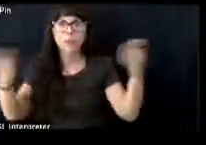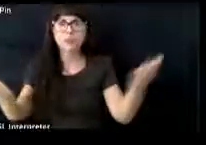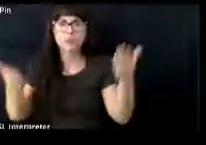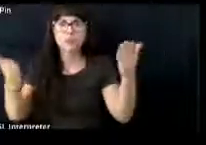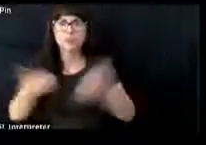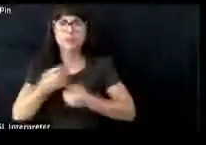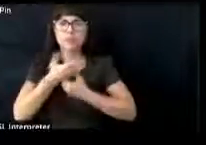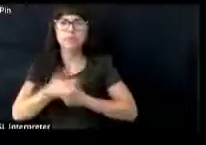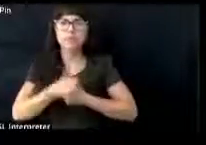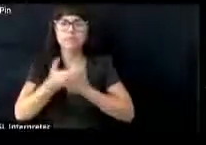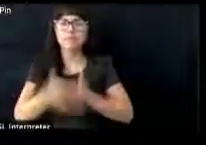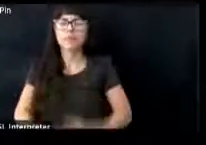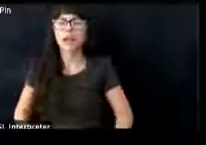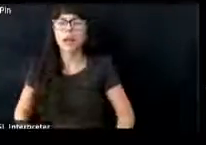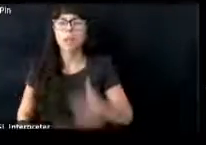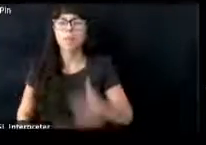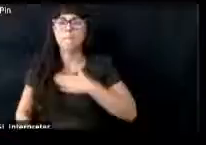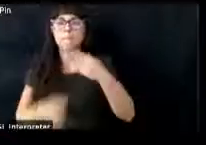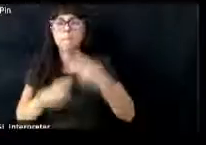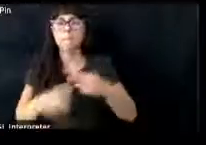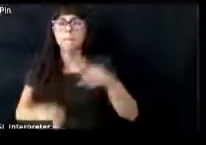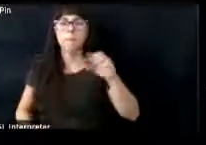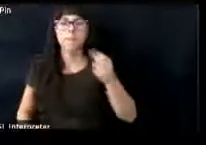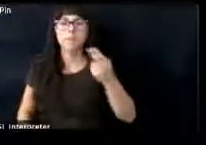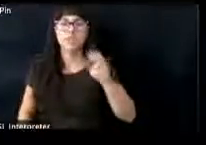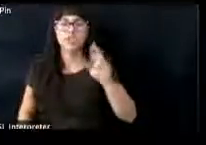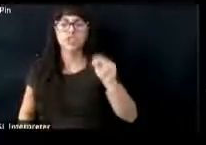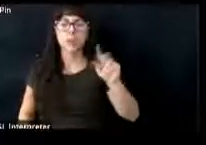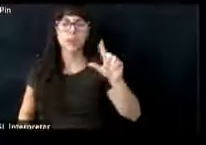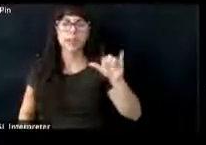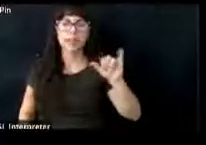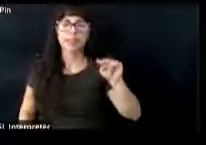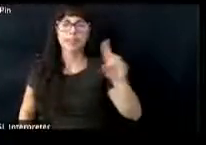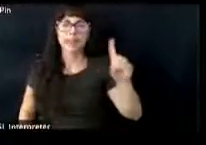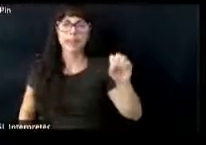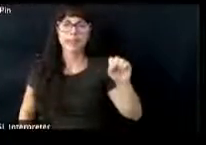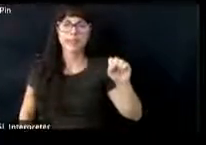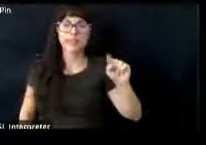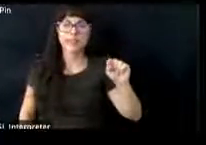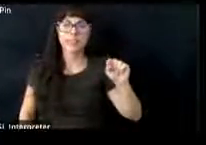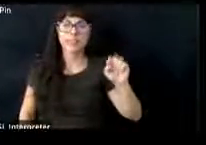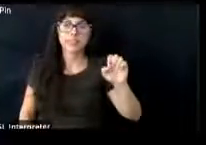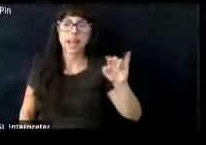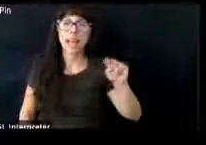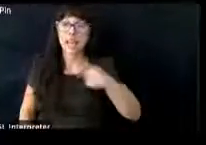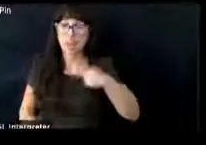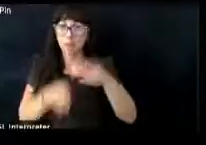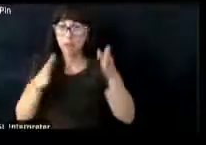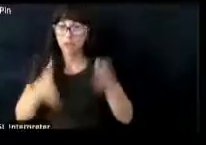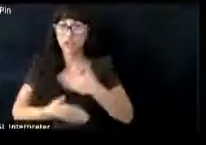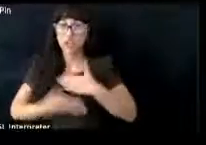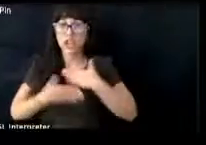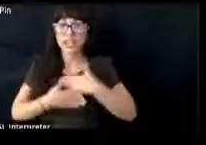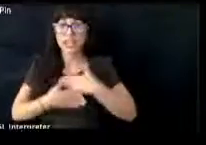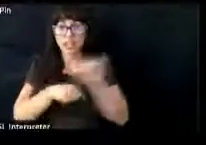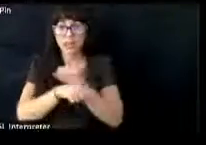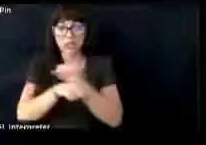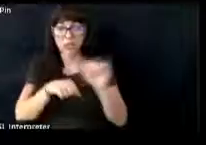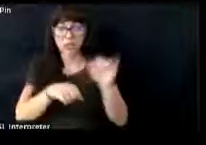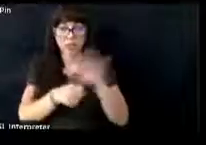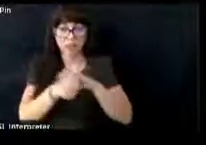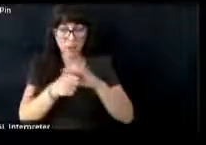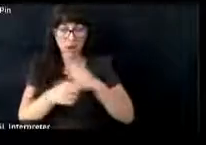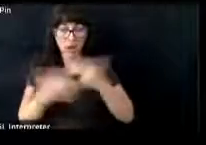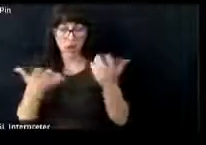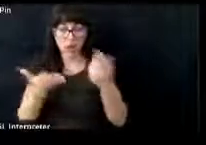my input. My name is Sharon Lynn Stein, and I am a professional in the entertainment industry. And the area that I would like to